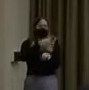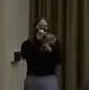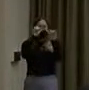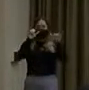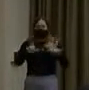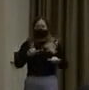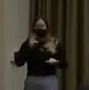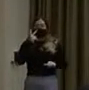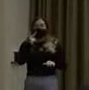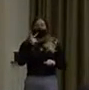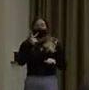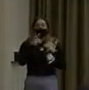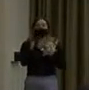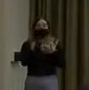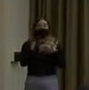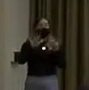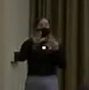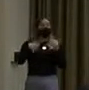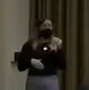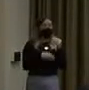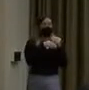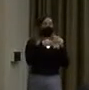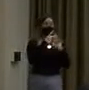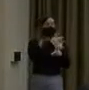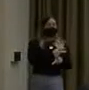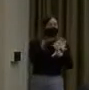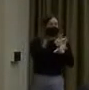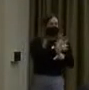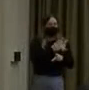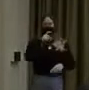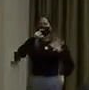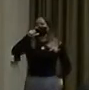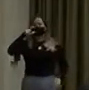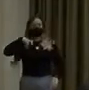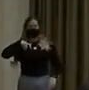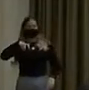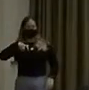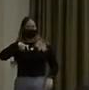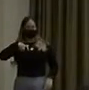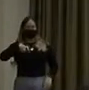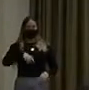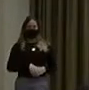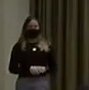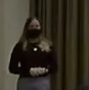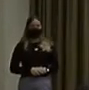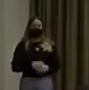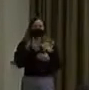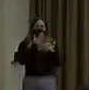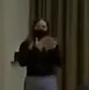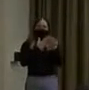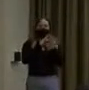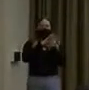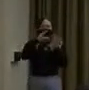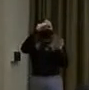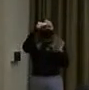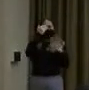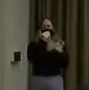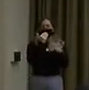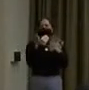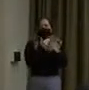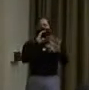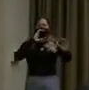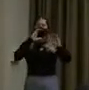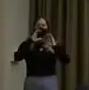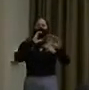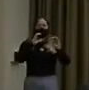as nice to have, but don't have to have. I think some of the lessons that we learned is all of those communication